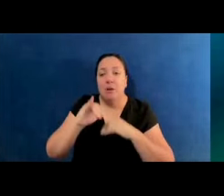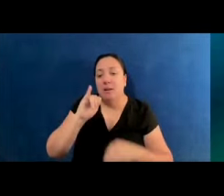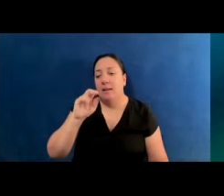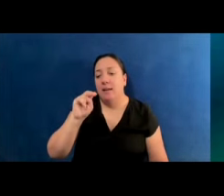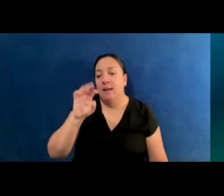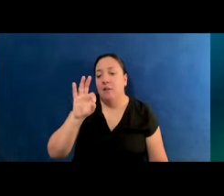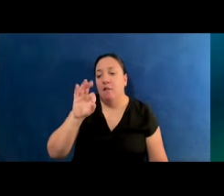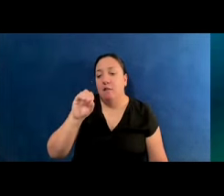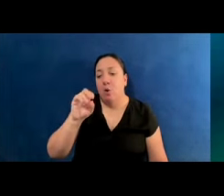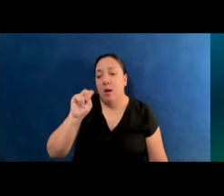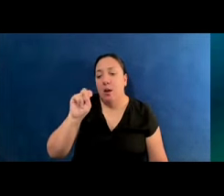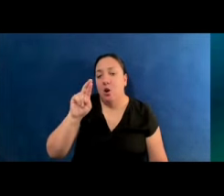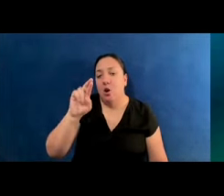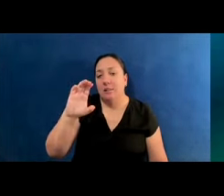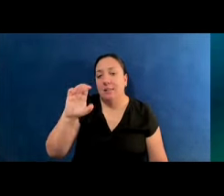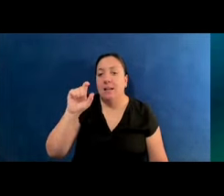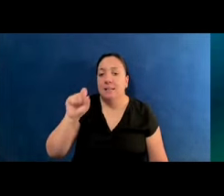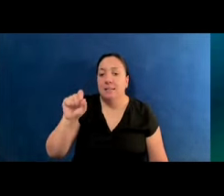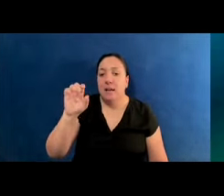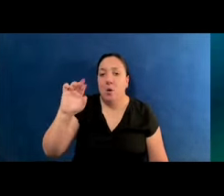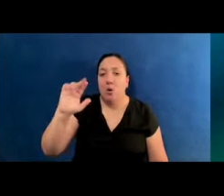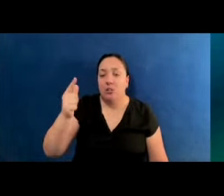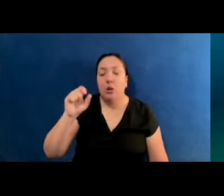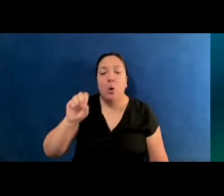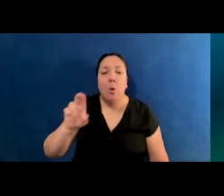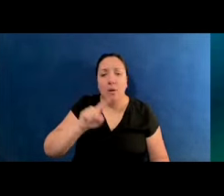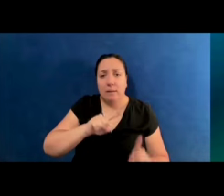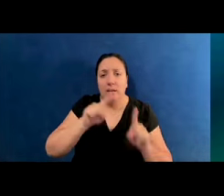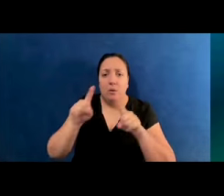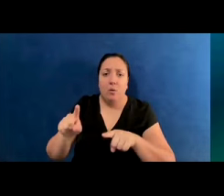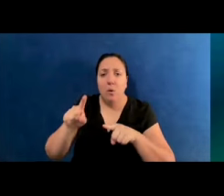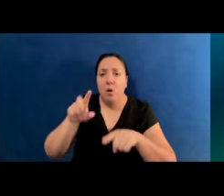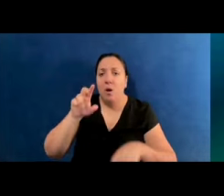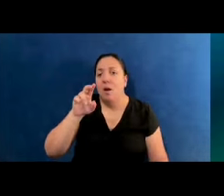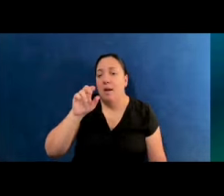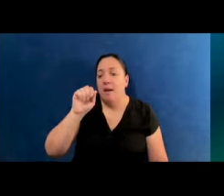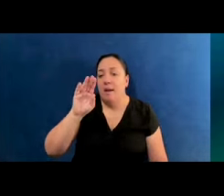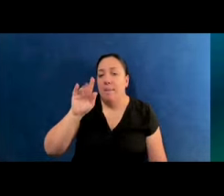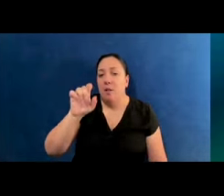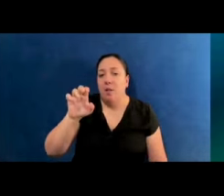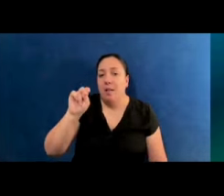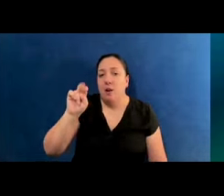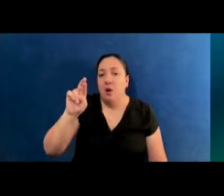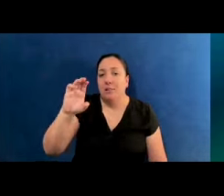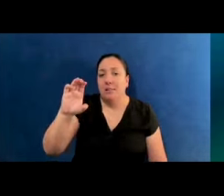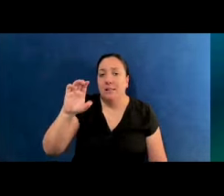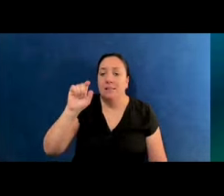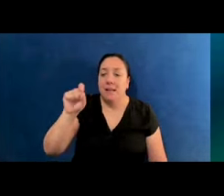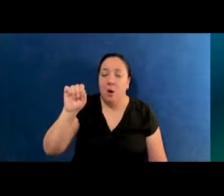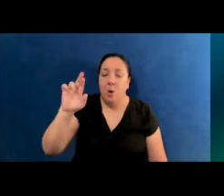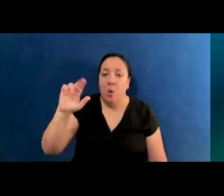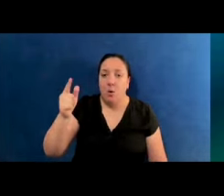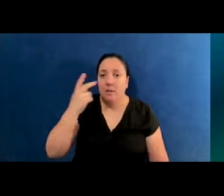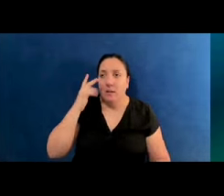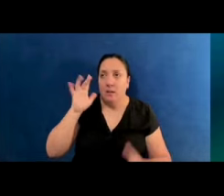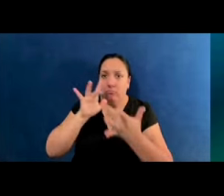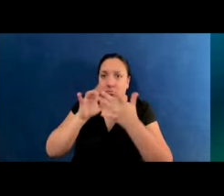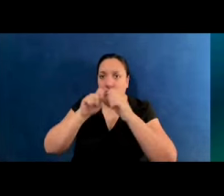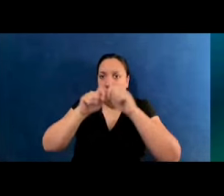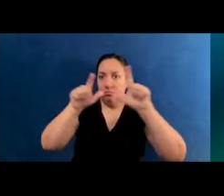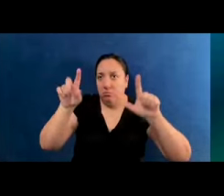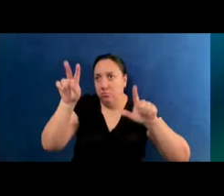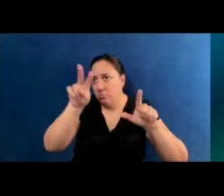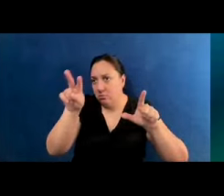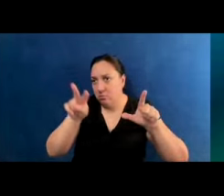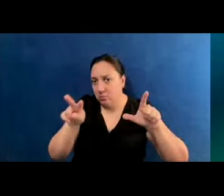info@ablenrc.org, or you can visit our website, ablenrc.org, and contact us if our resources are not providing the